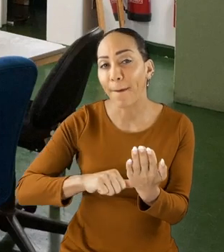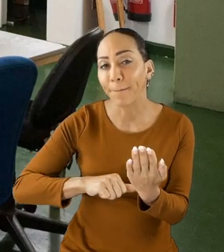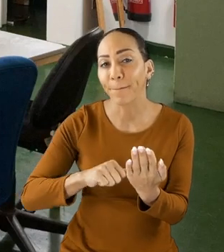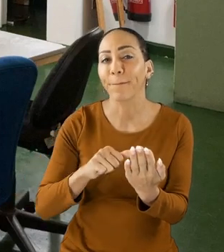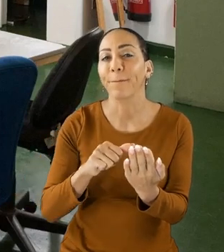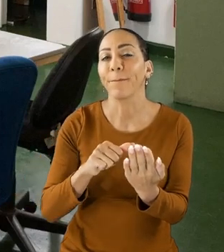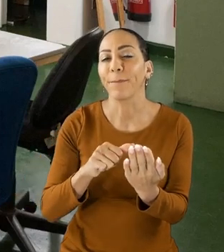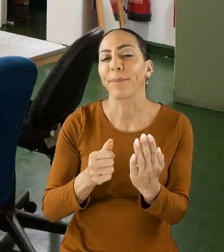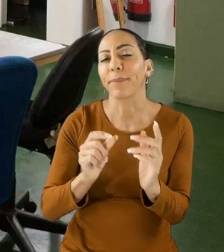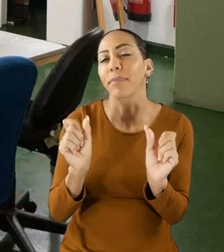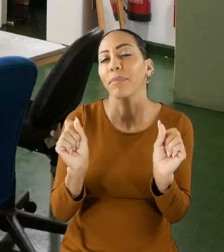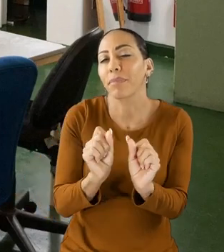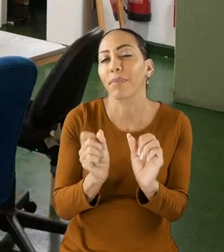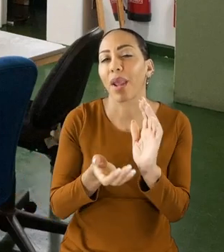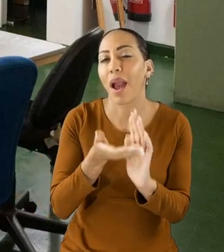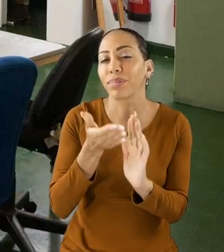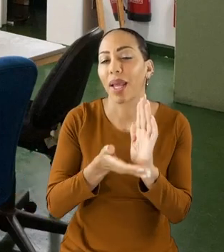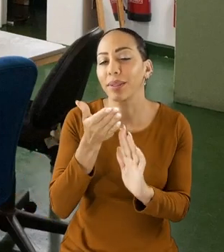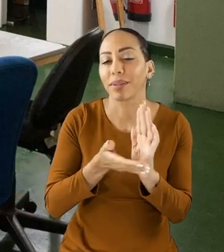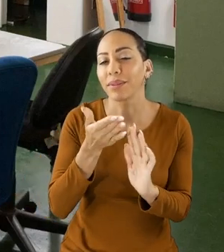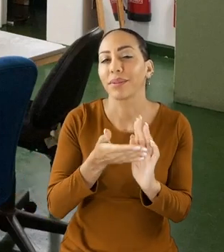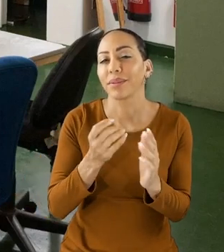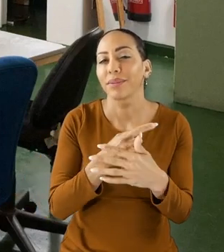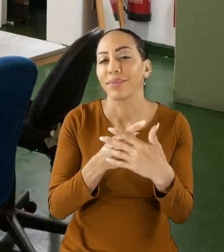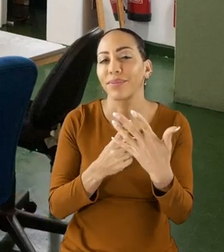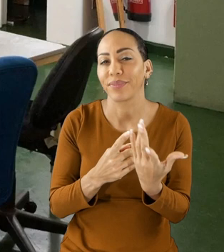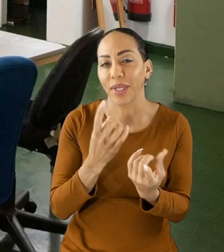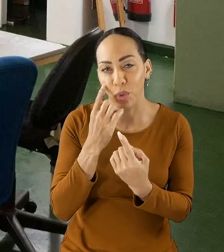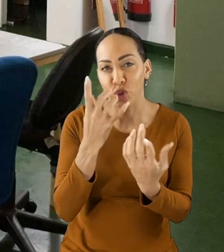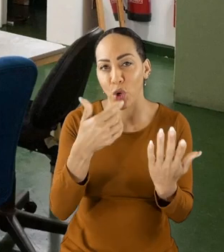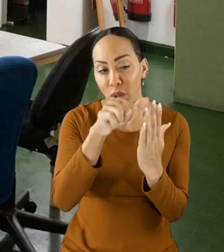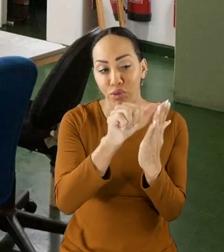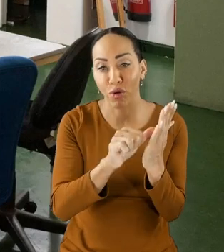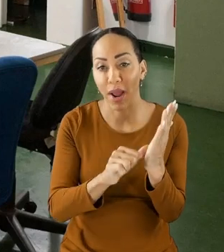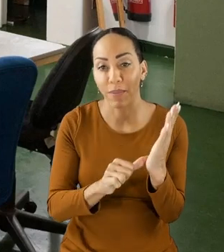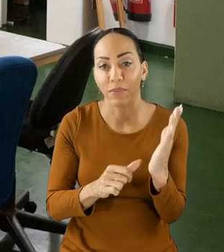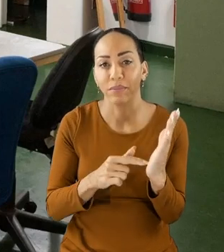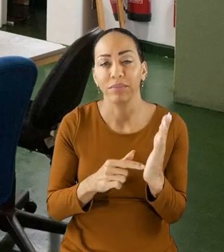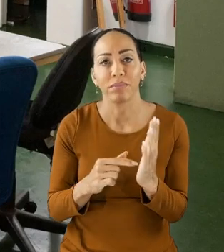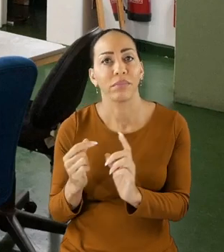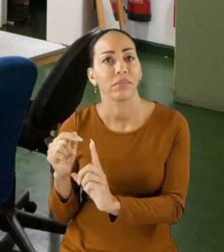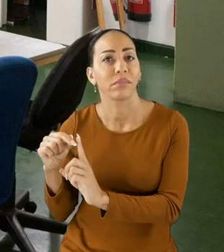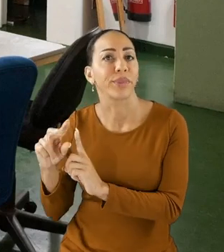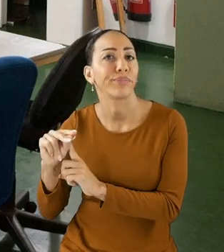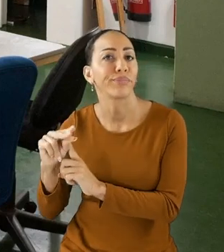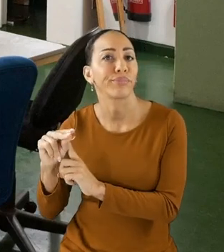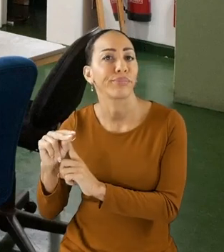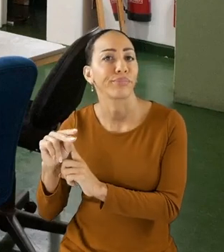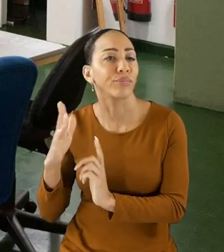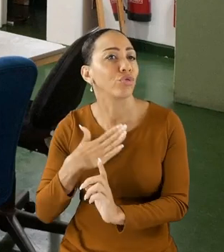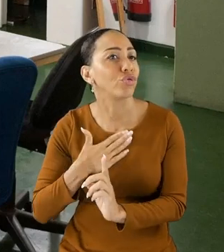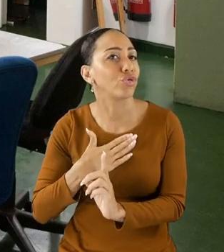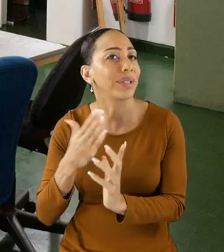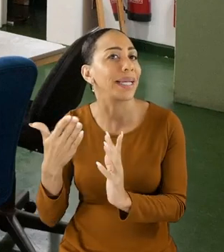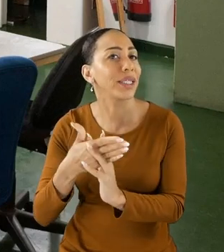introduction of the programme and that sort of thing. Just give you a little bit of an update on things, and then show you the programme. Show you what we're doing. Sorry to interrupt,